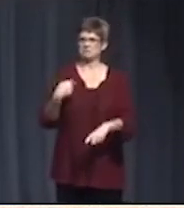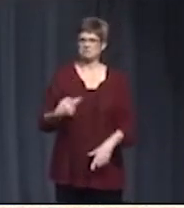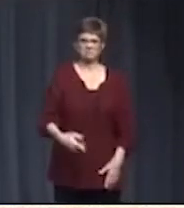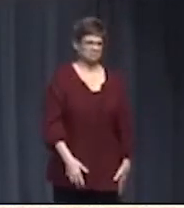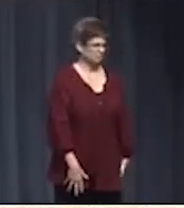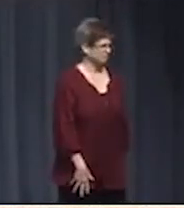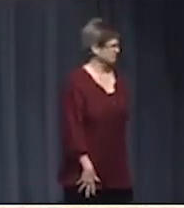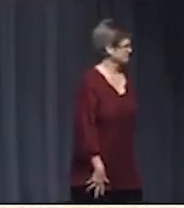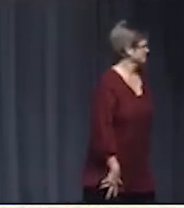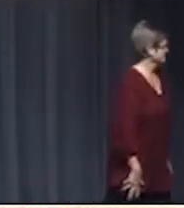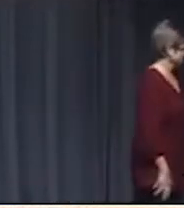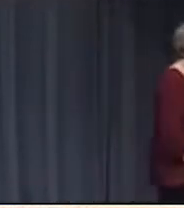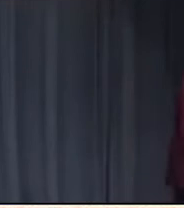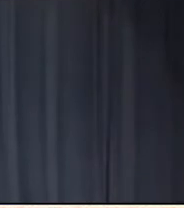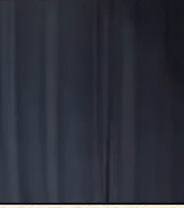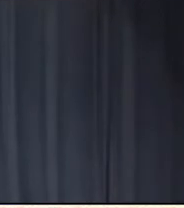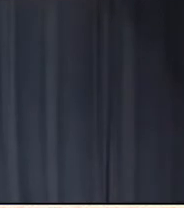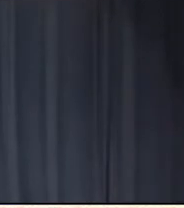Anyway,